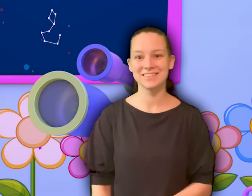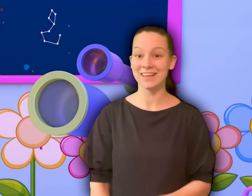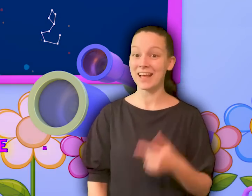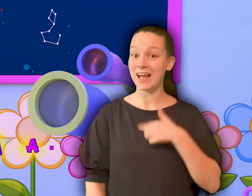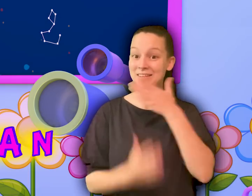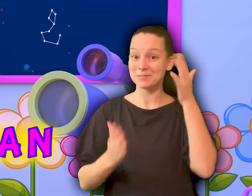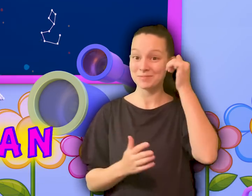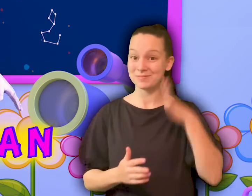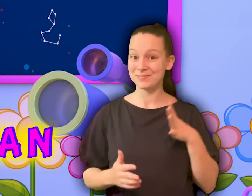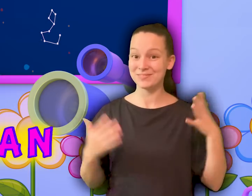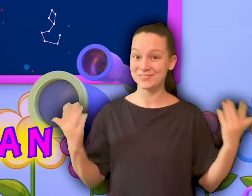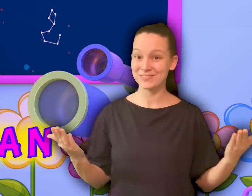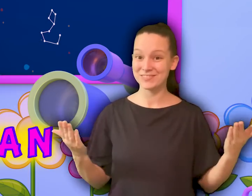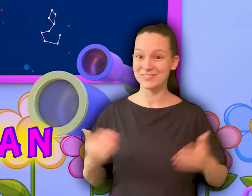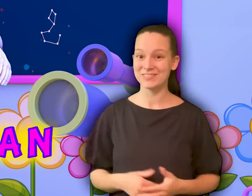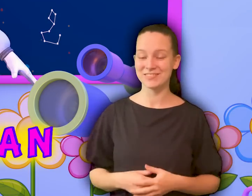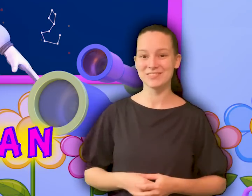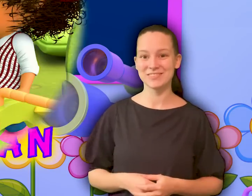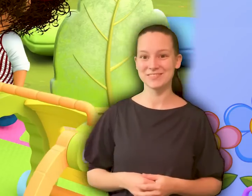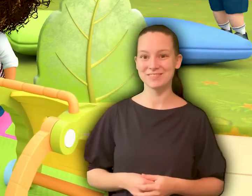day I am a